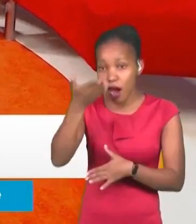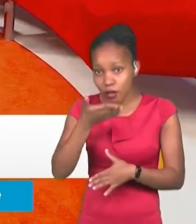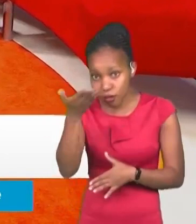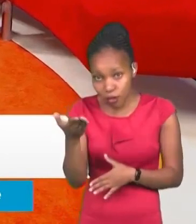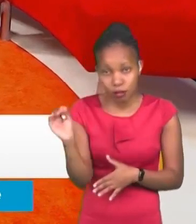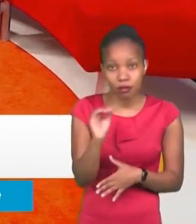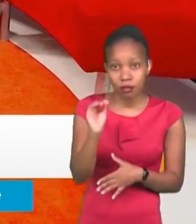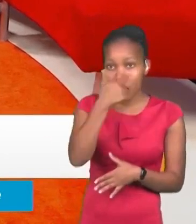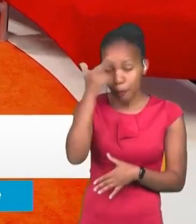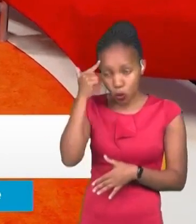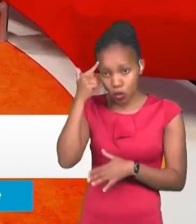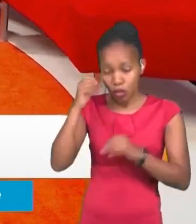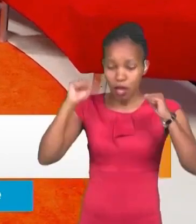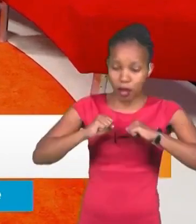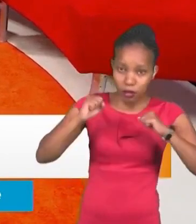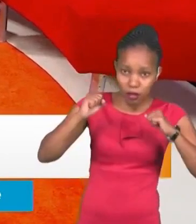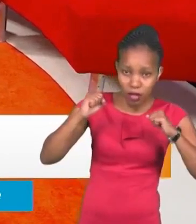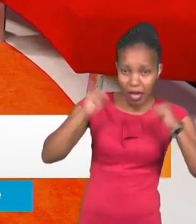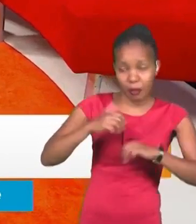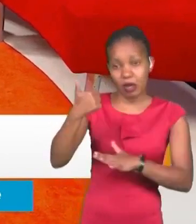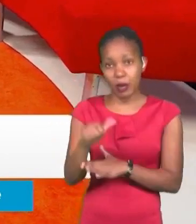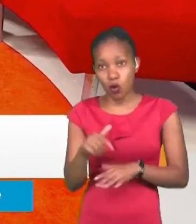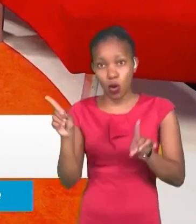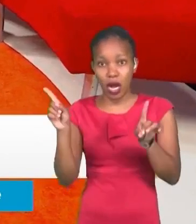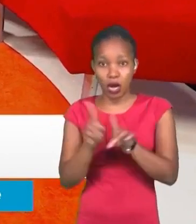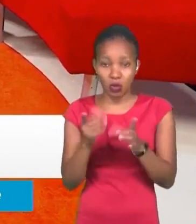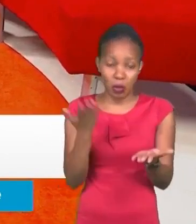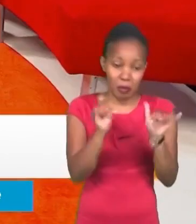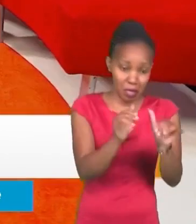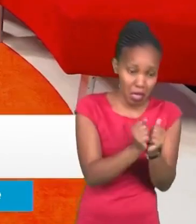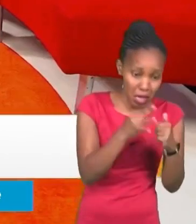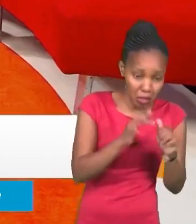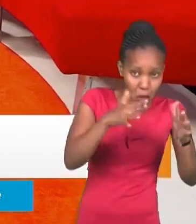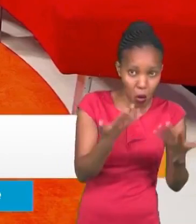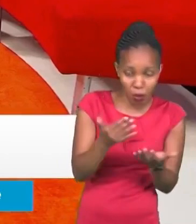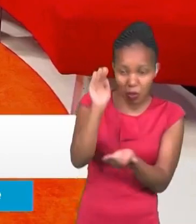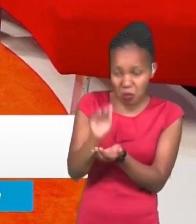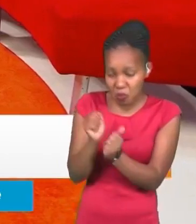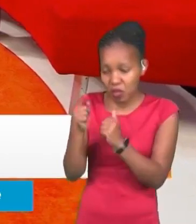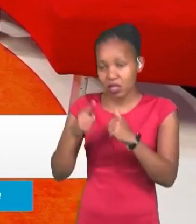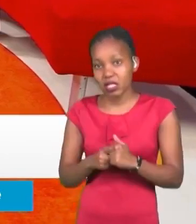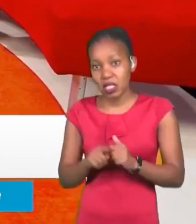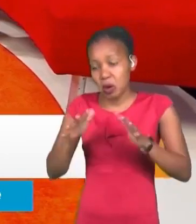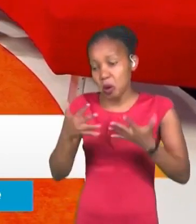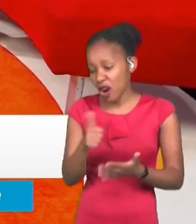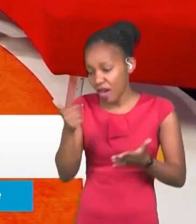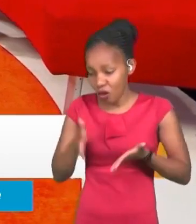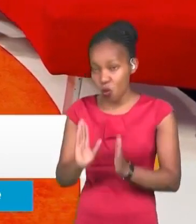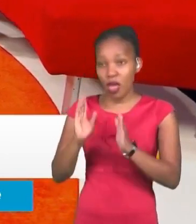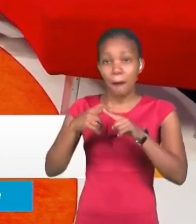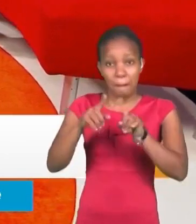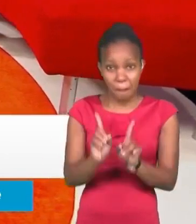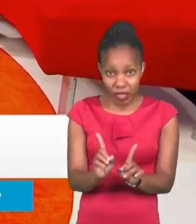there are good arguments on both sides with maintaining it at 18 and reducing it to a certain level, maybe 16 or whichever way.